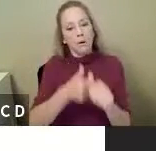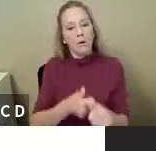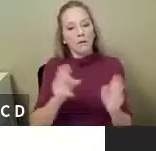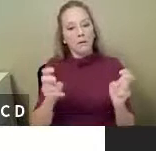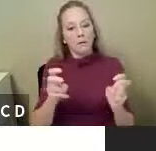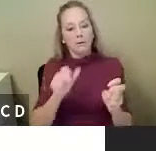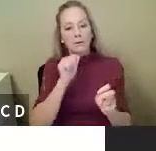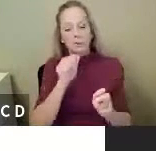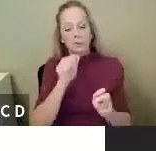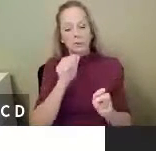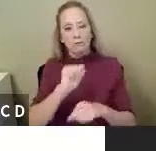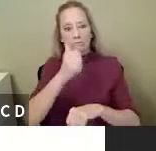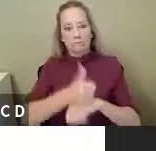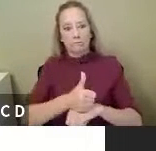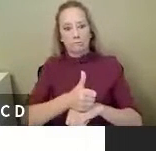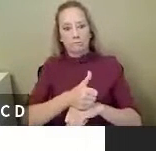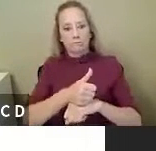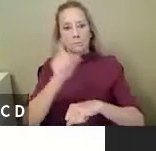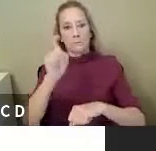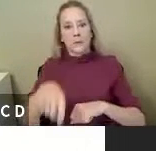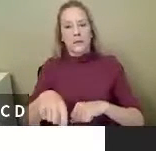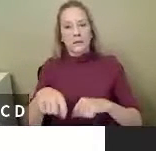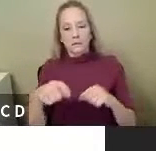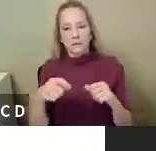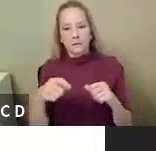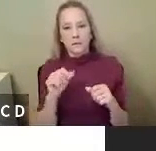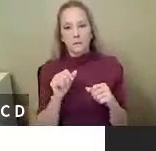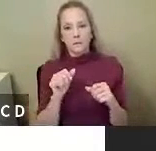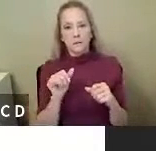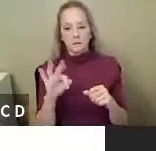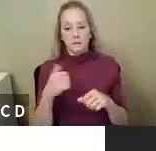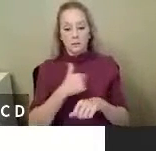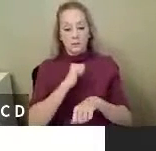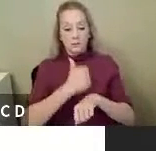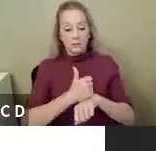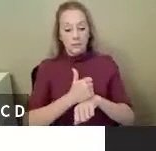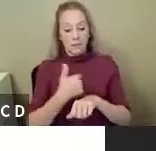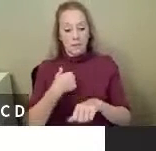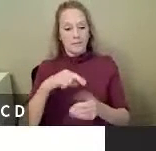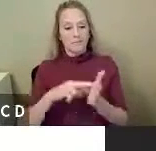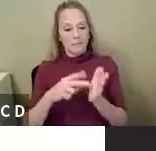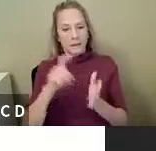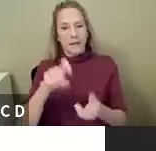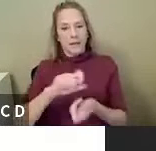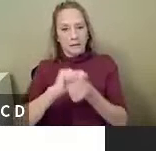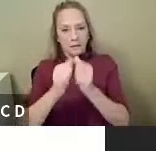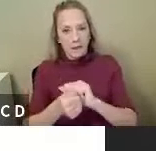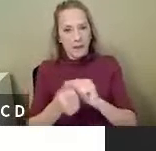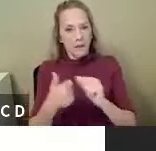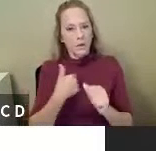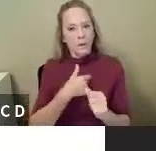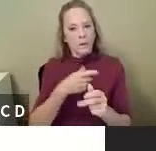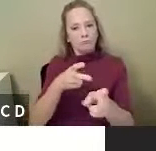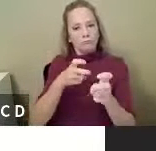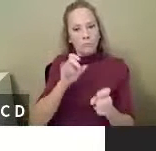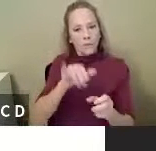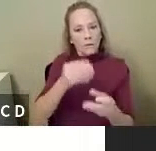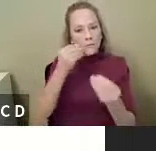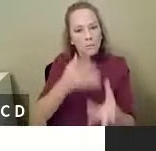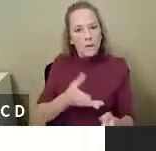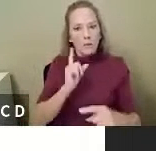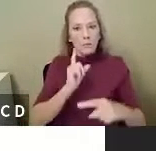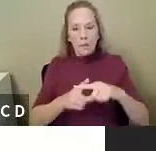these, then we have to make a change. I think we have to use this information plus other pieces of